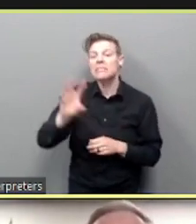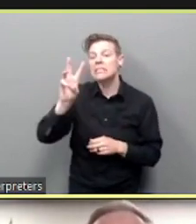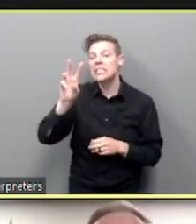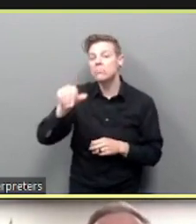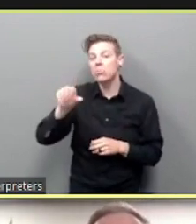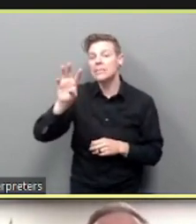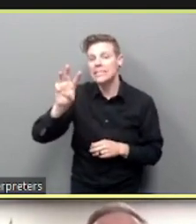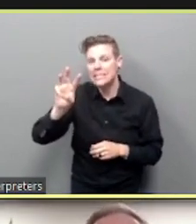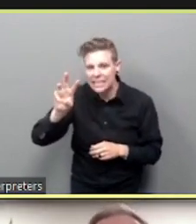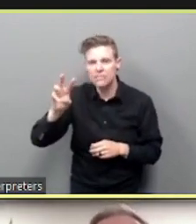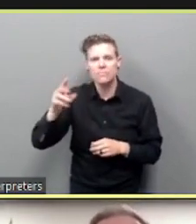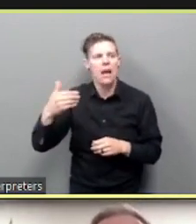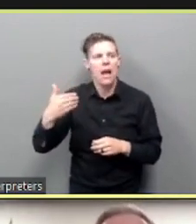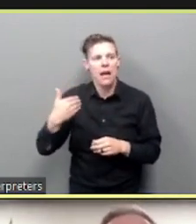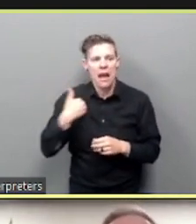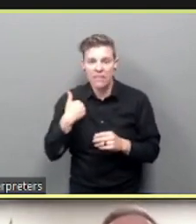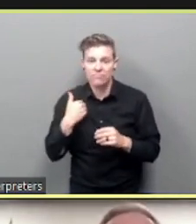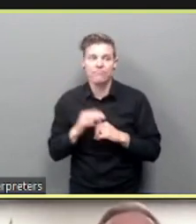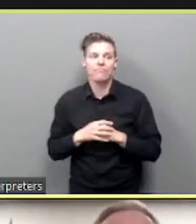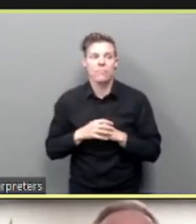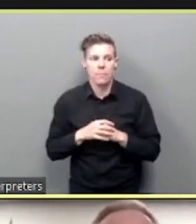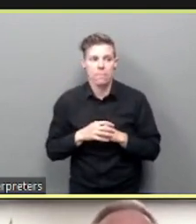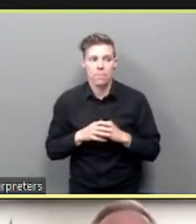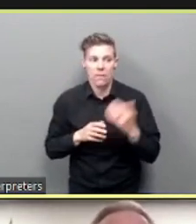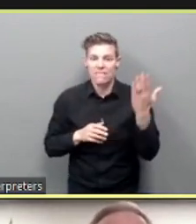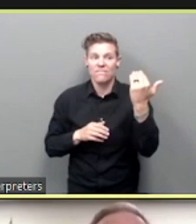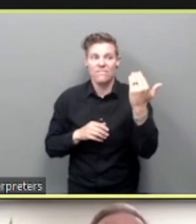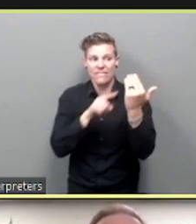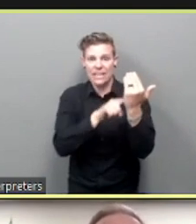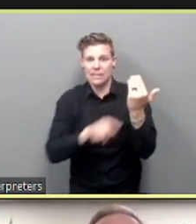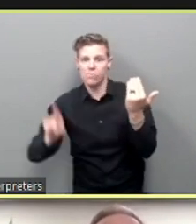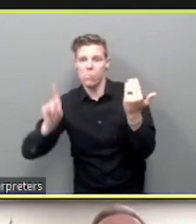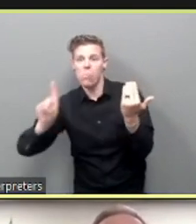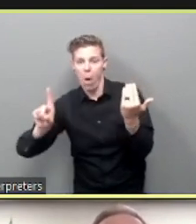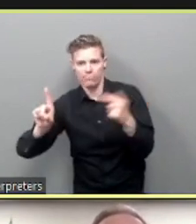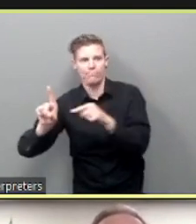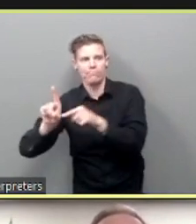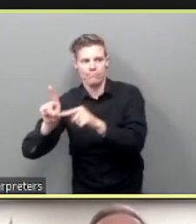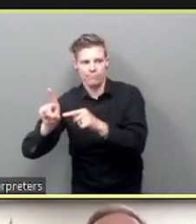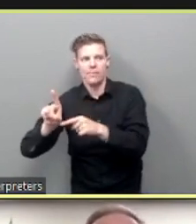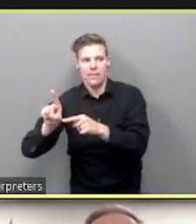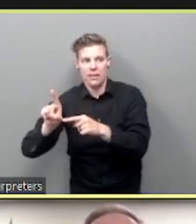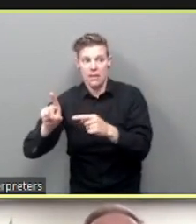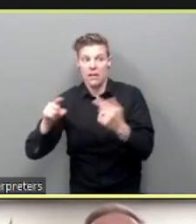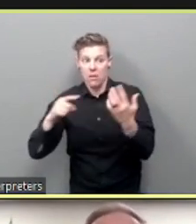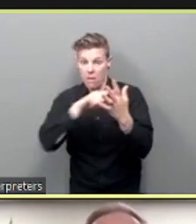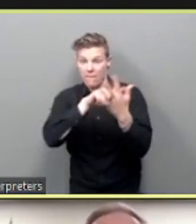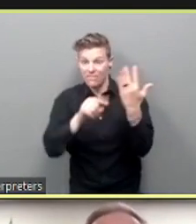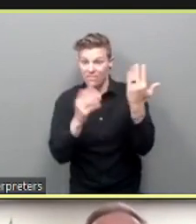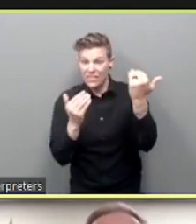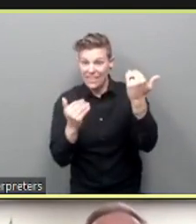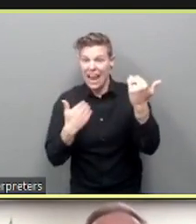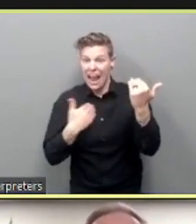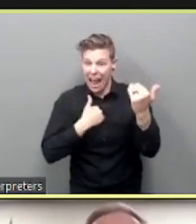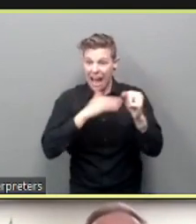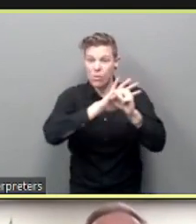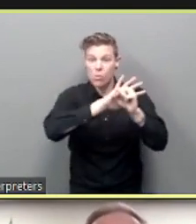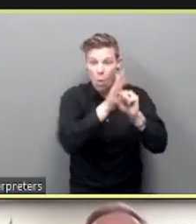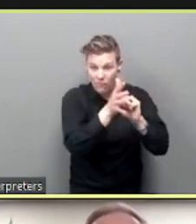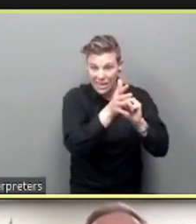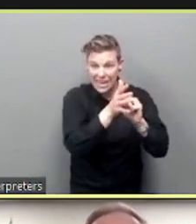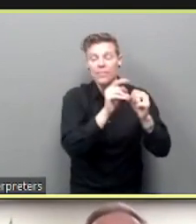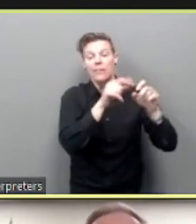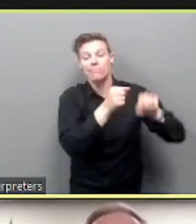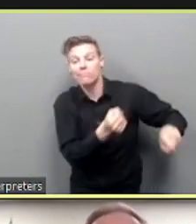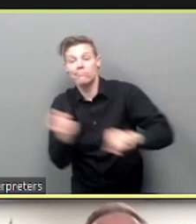15 people that has a COVID infection will end up in the hospital. And then about 1.8% of everyone who